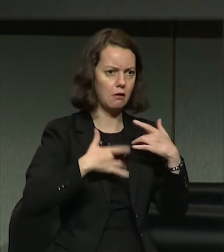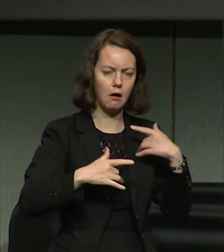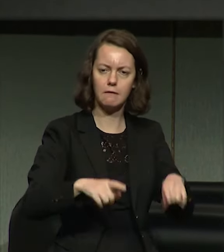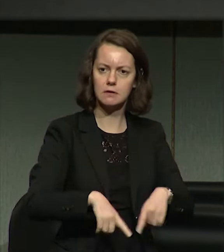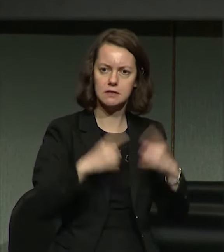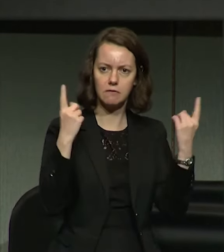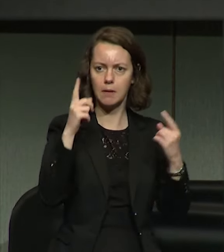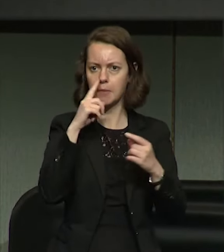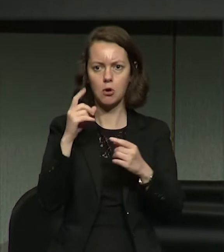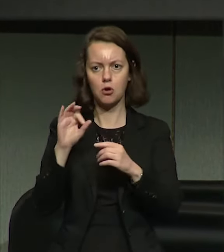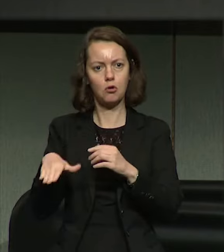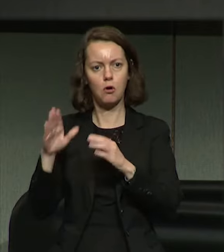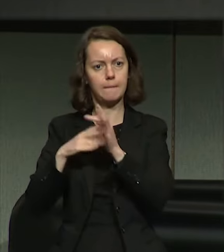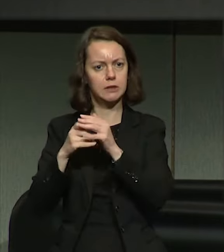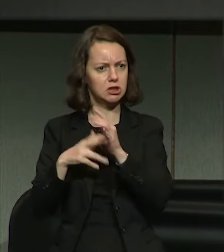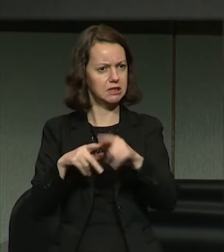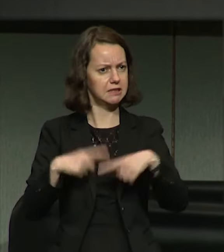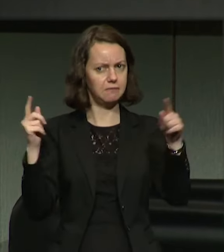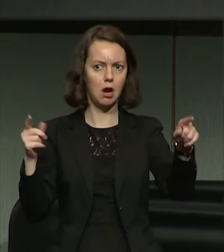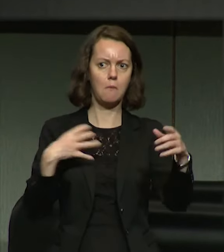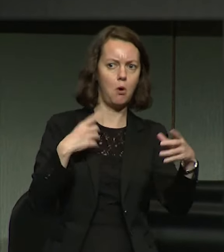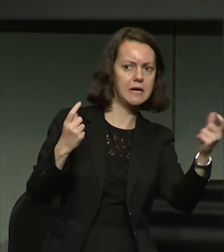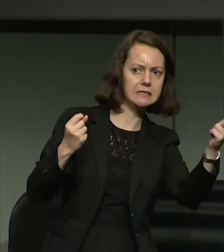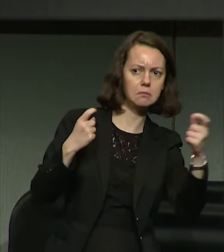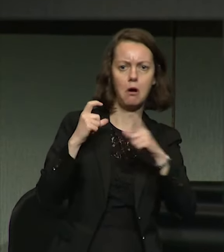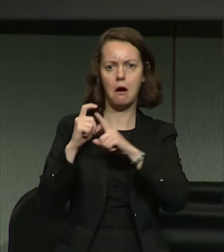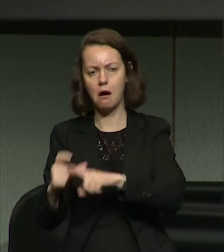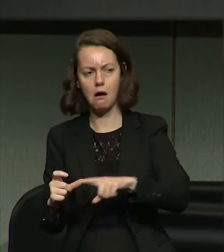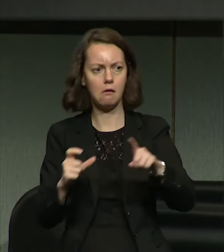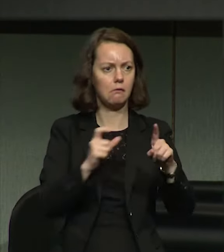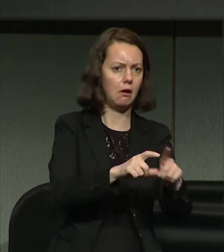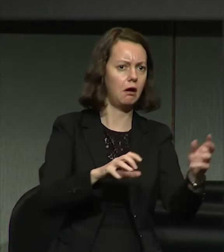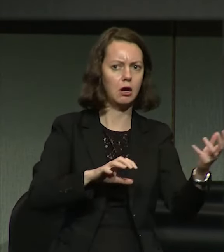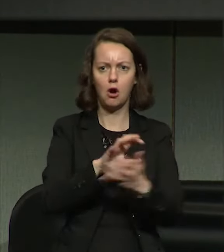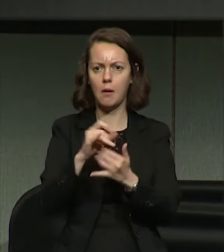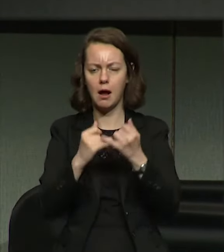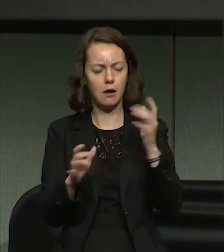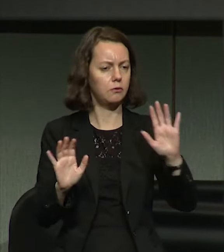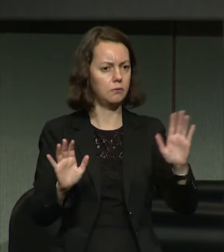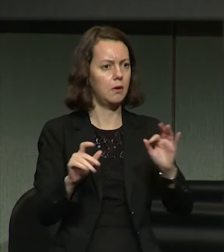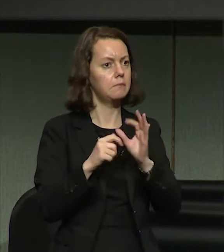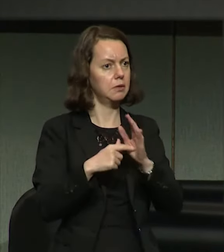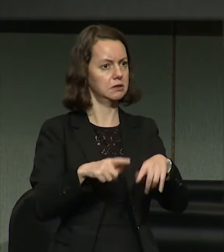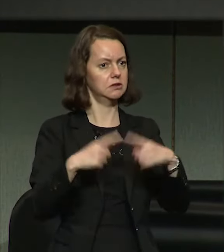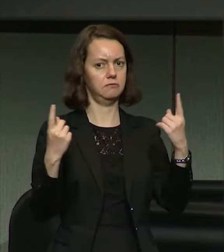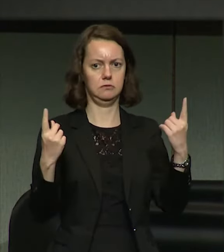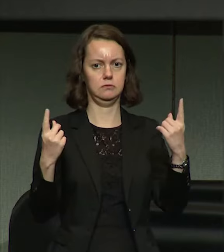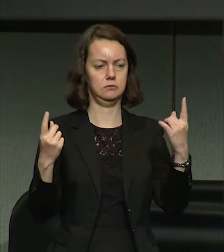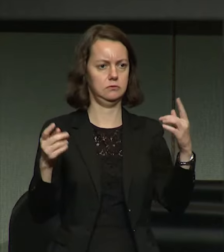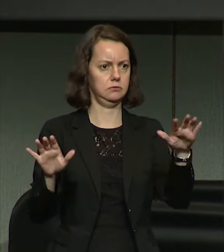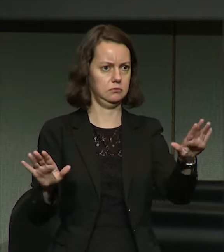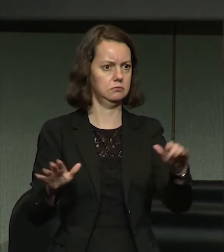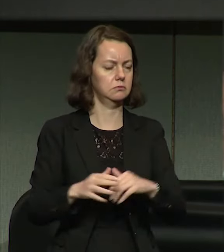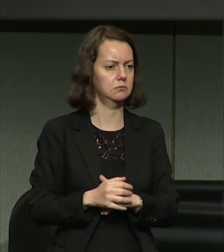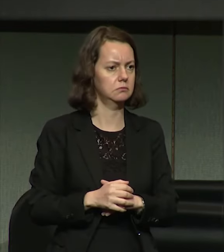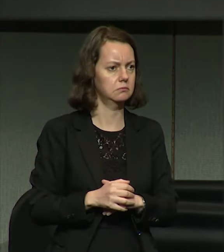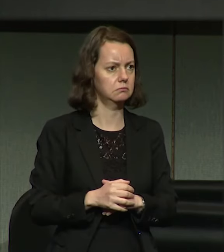who hadn't. This is not to say it was easier, harder, or more complex than living off the missions. It was just different. And